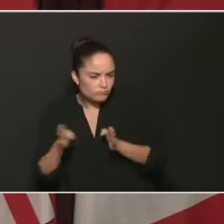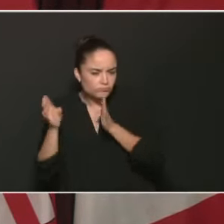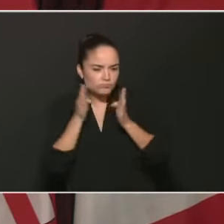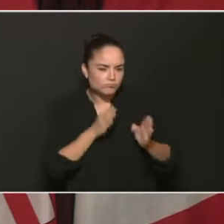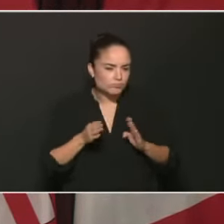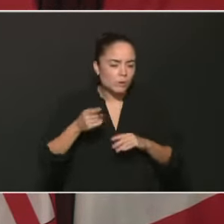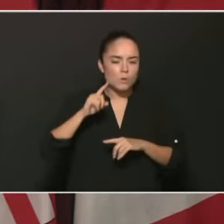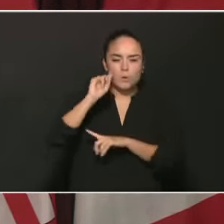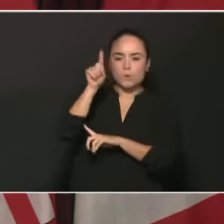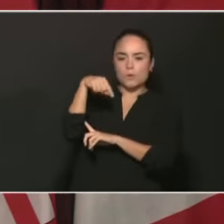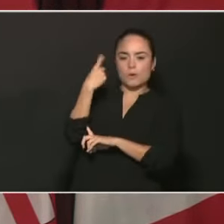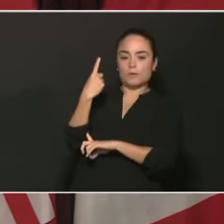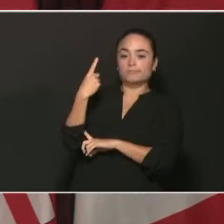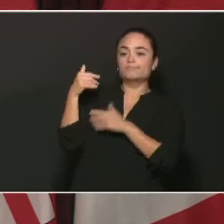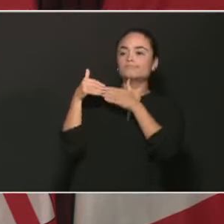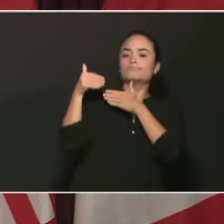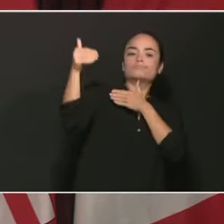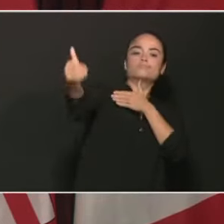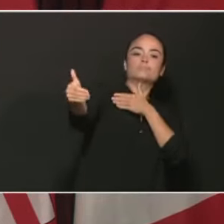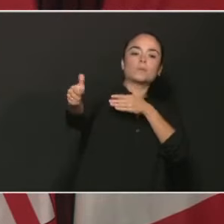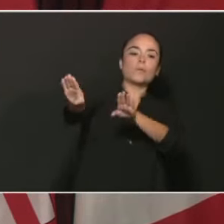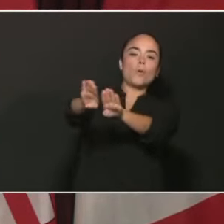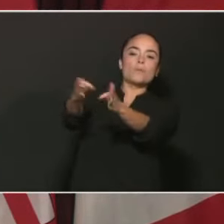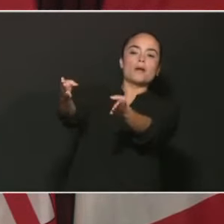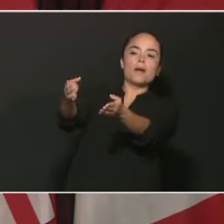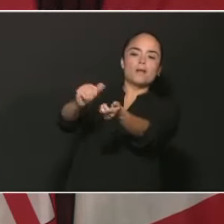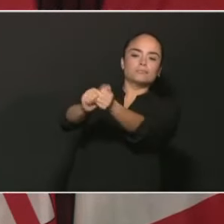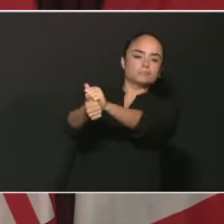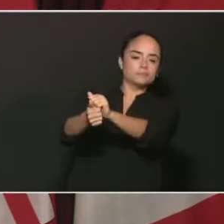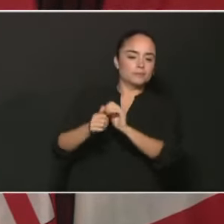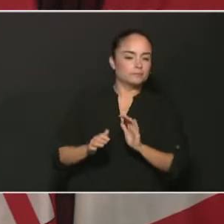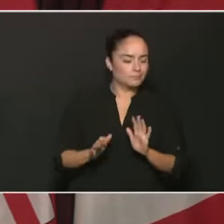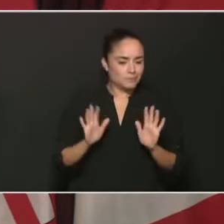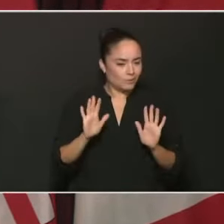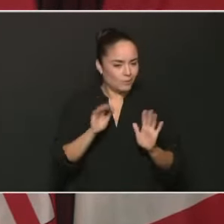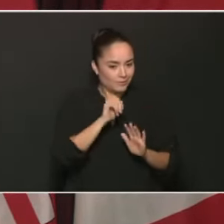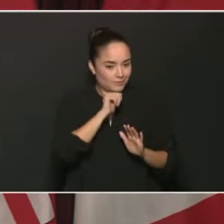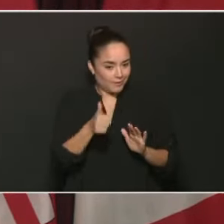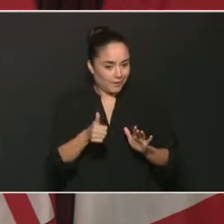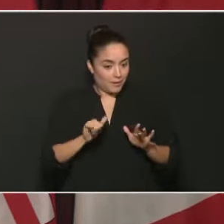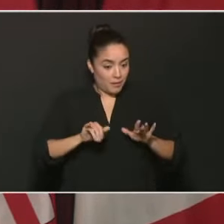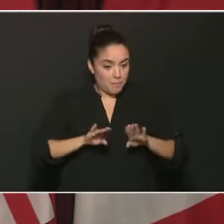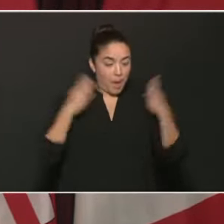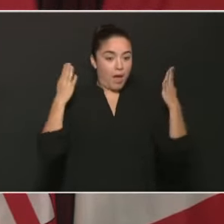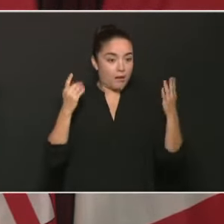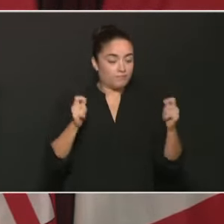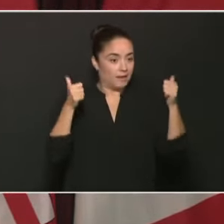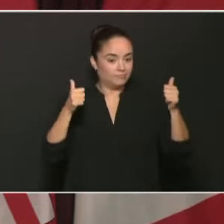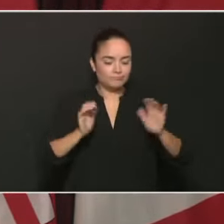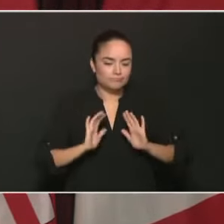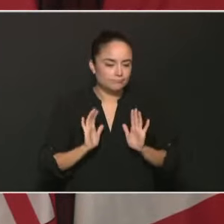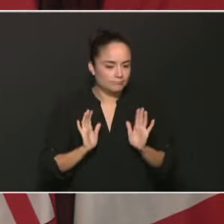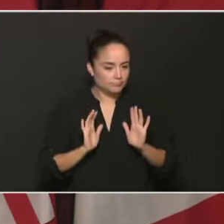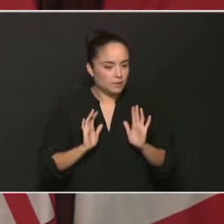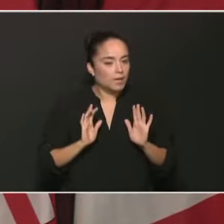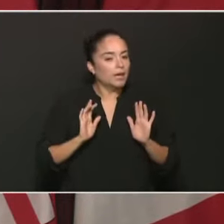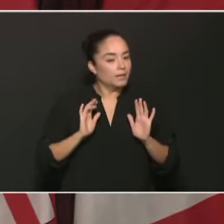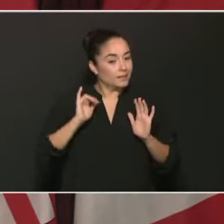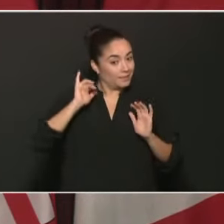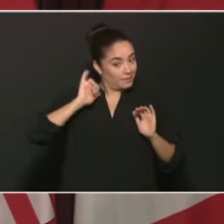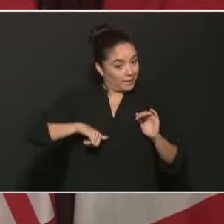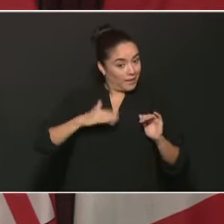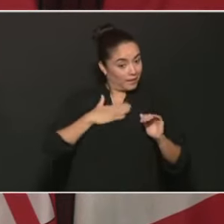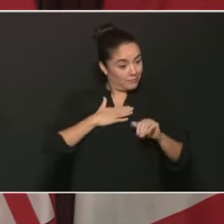progressive reopening over time. So it wasn't just last week that this suddenly came in. The minute you impose a public health measure, you should be thinking